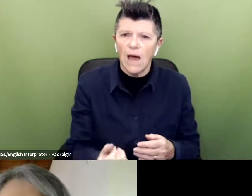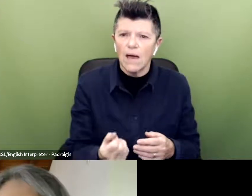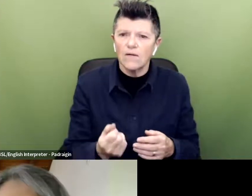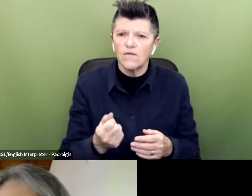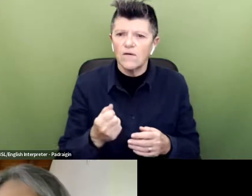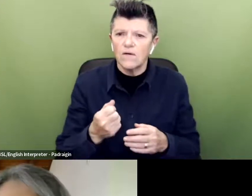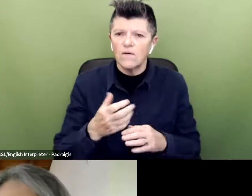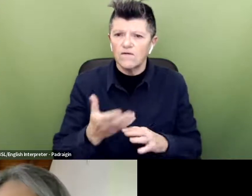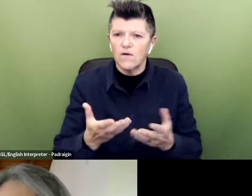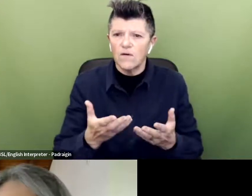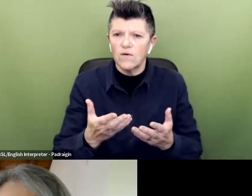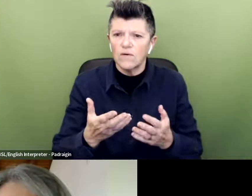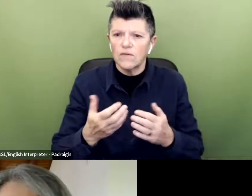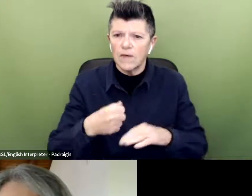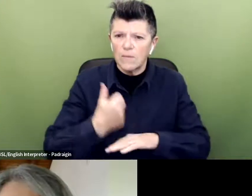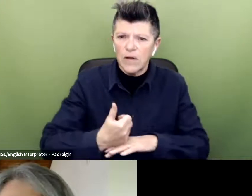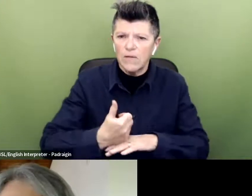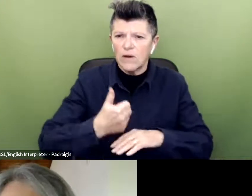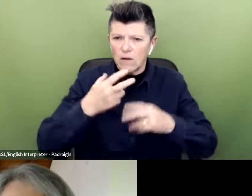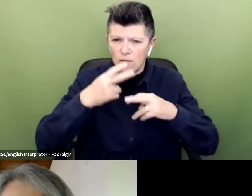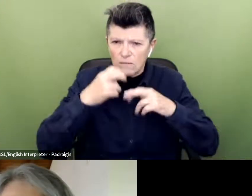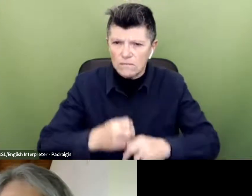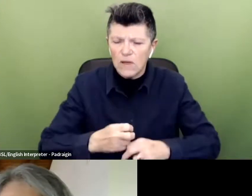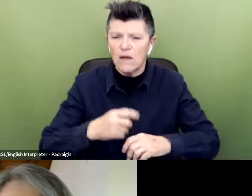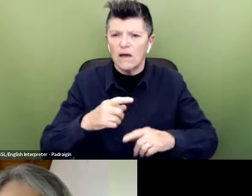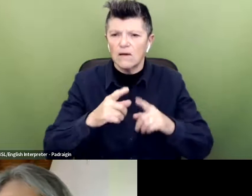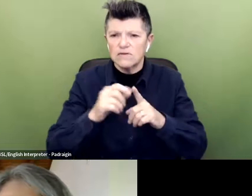study of digital inequality, an